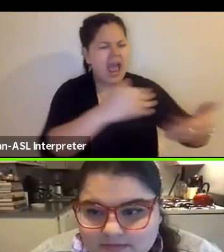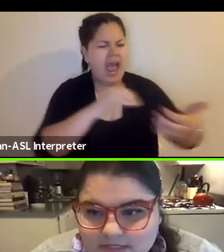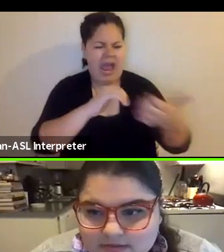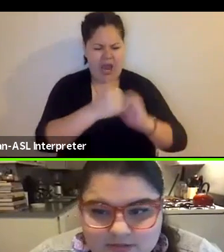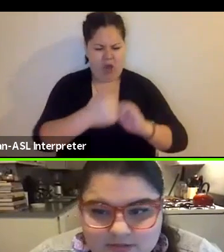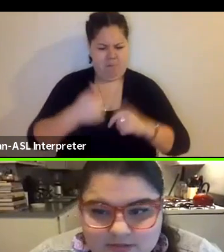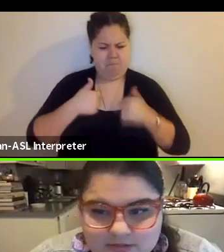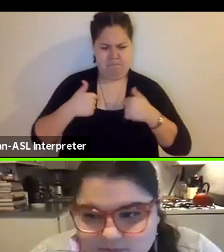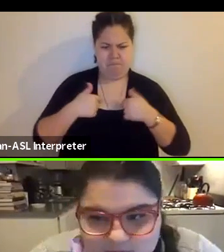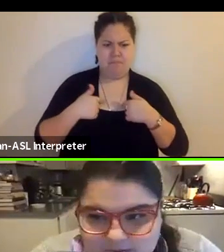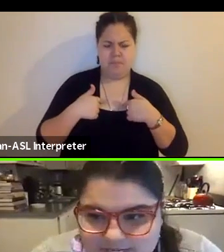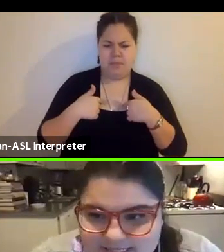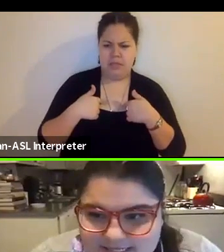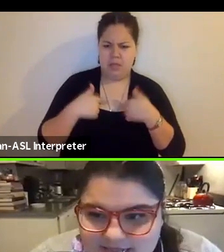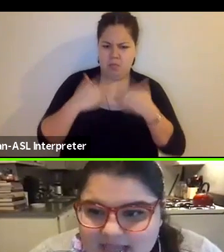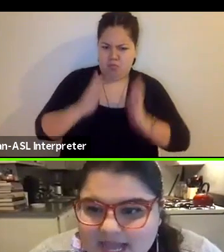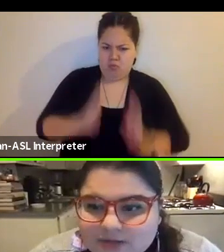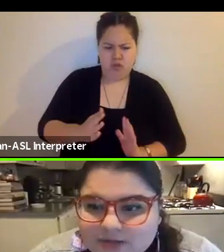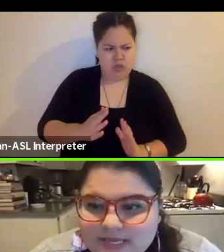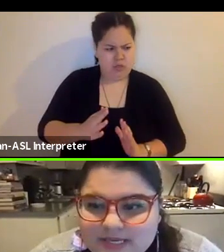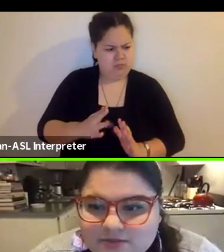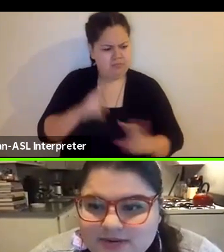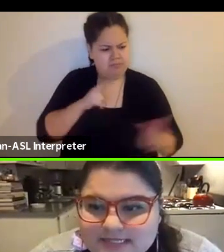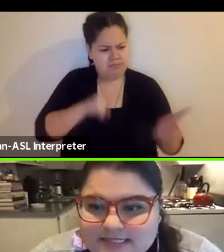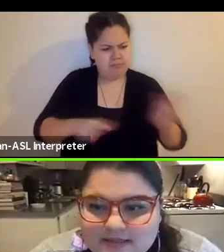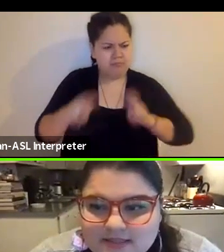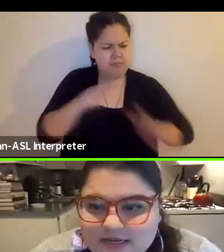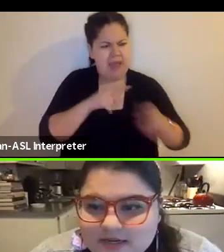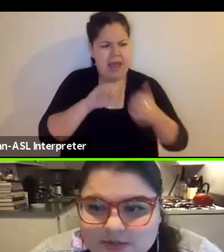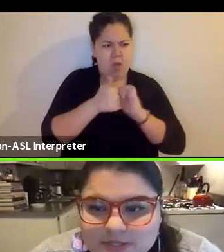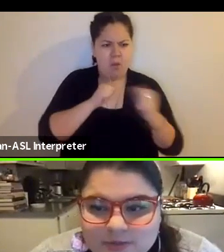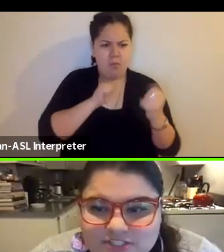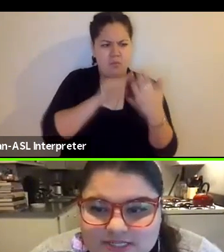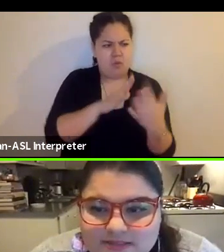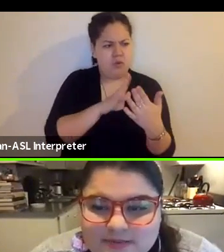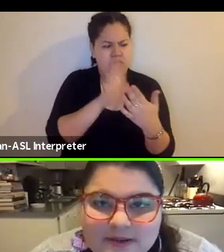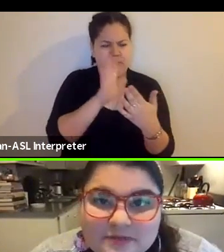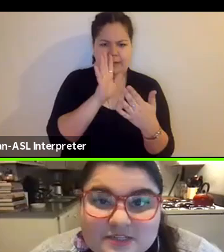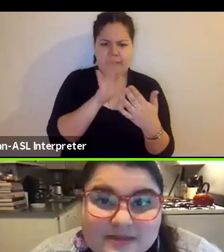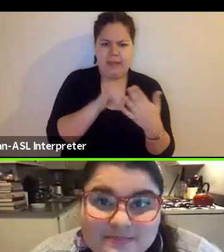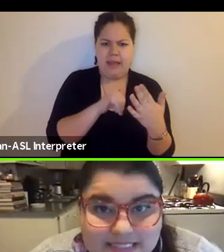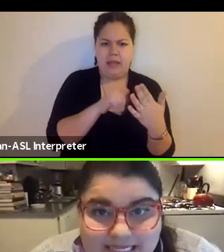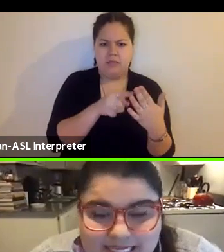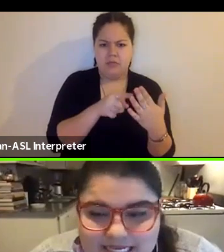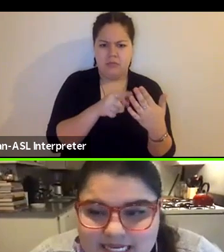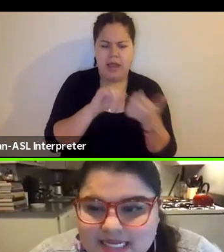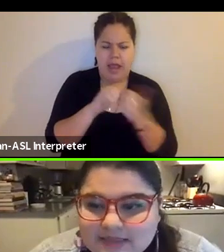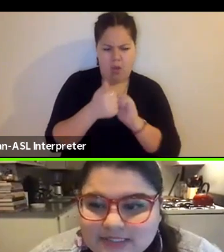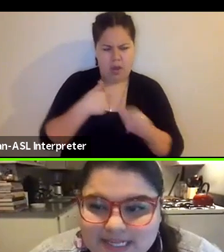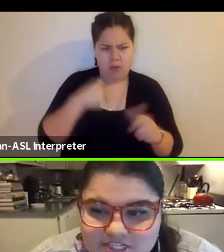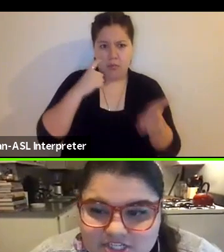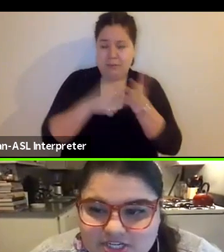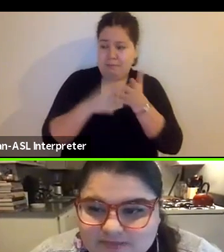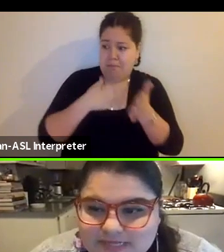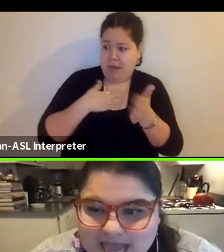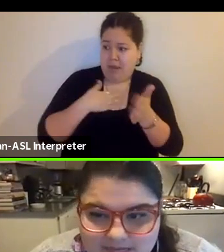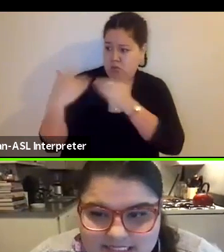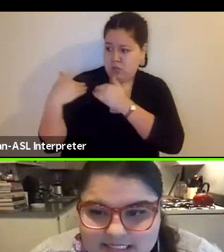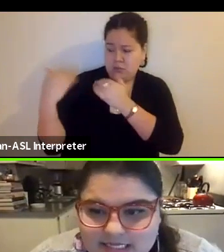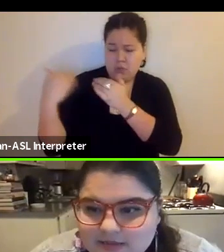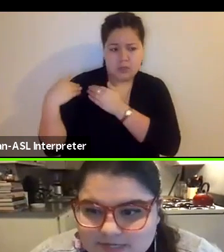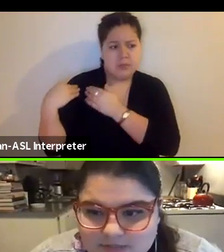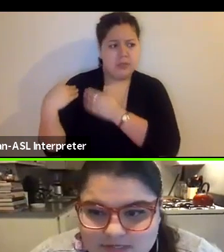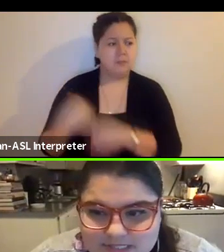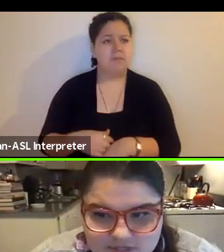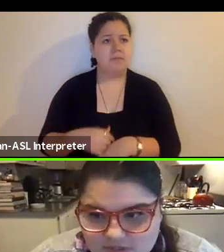from the colonial project? How do we address the critical questions around responsibility in relationship to